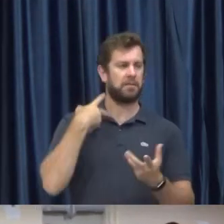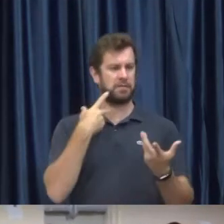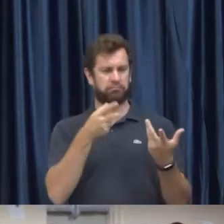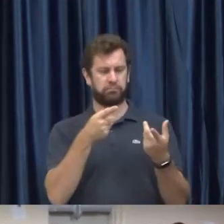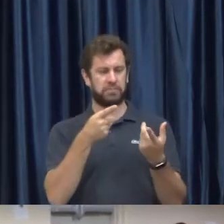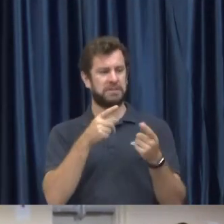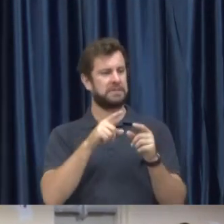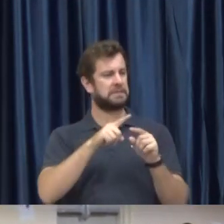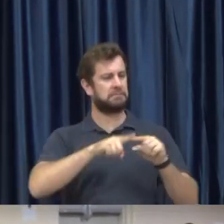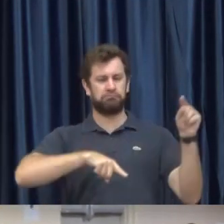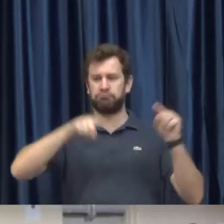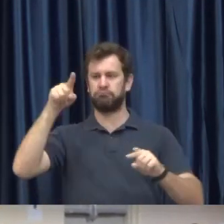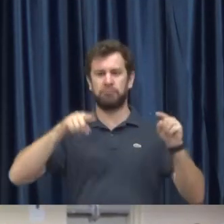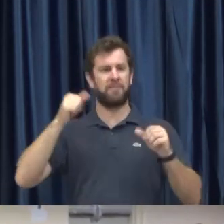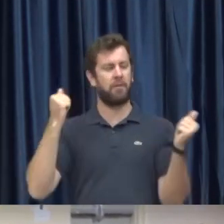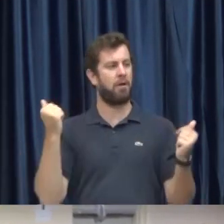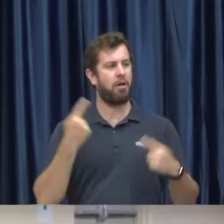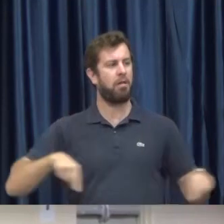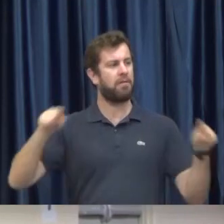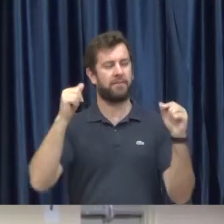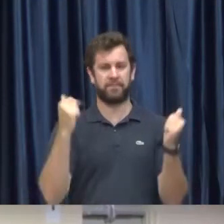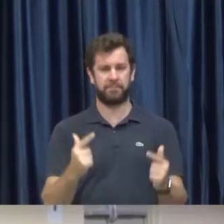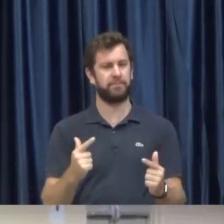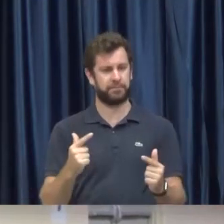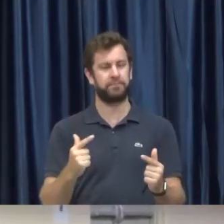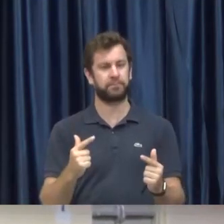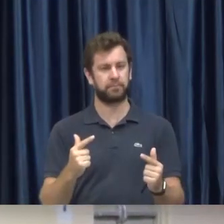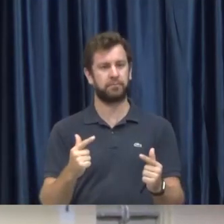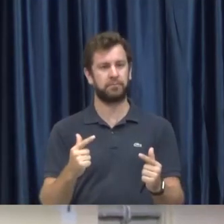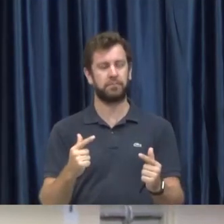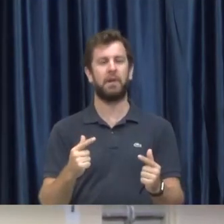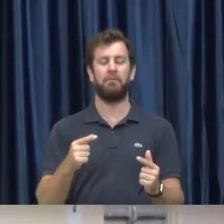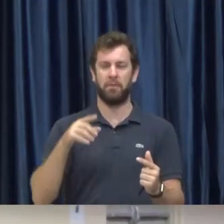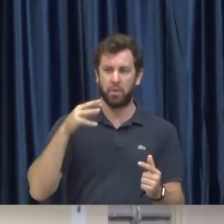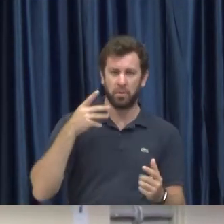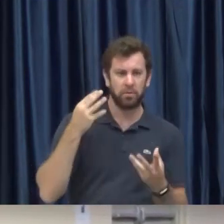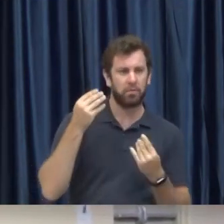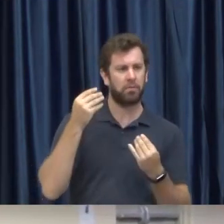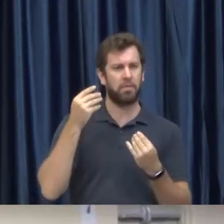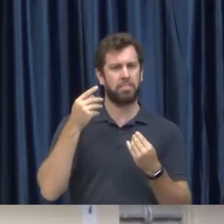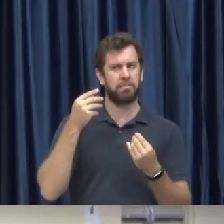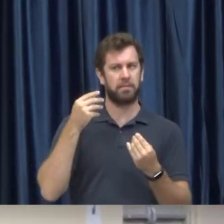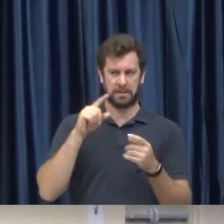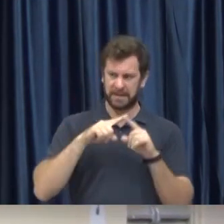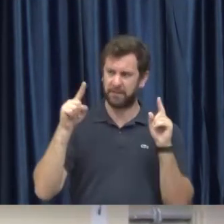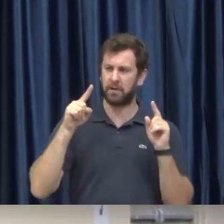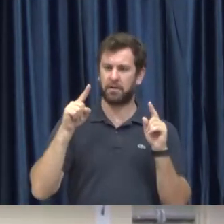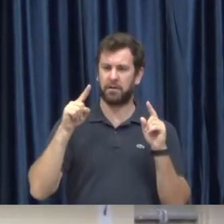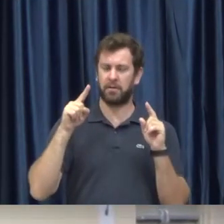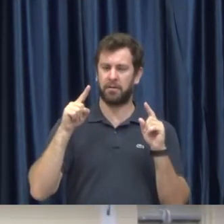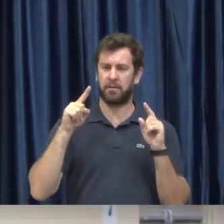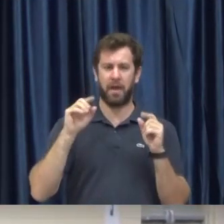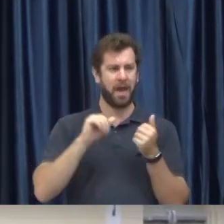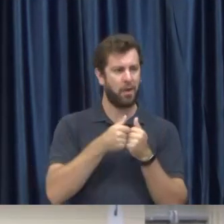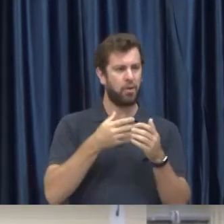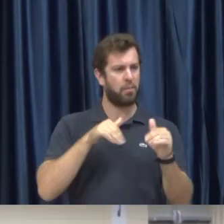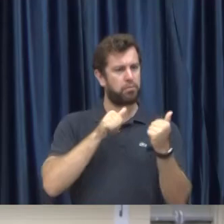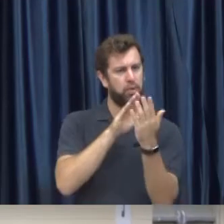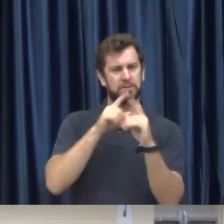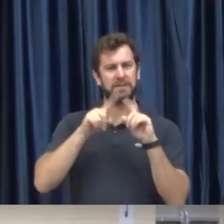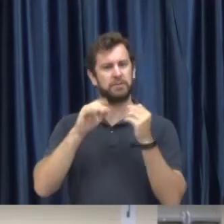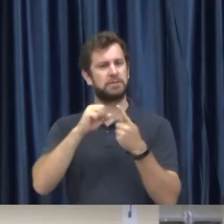variety in all forms of life. There are varieties in the way we think. There's even